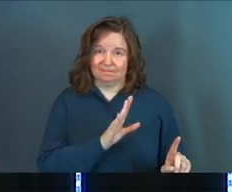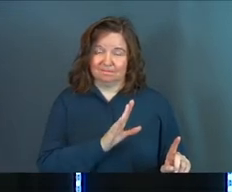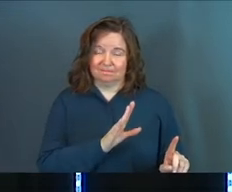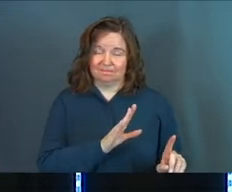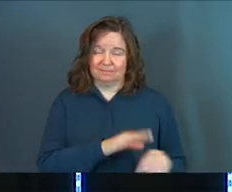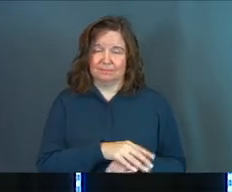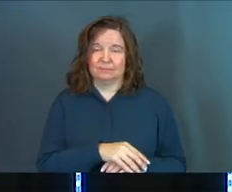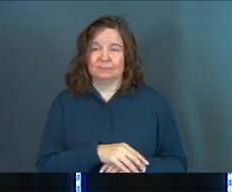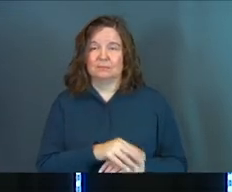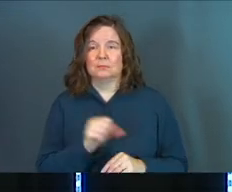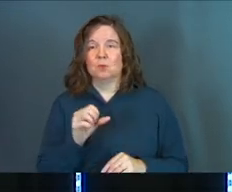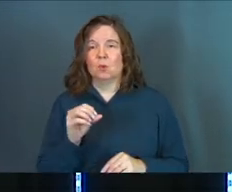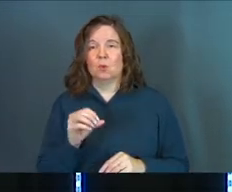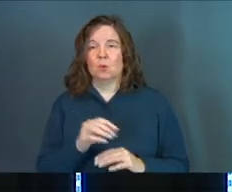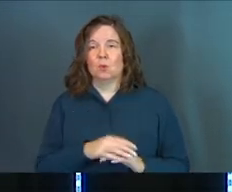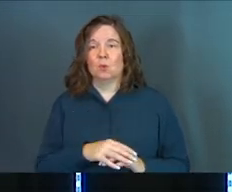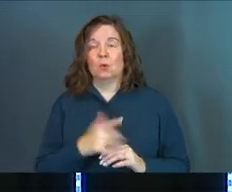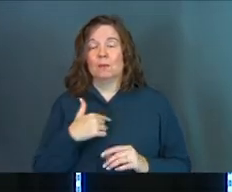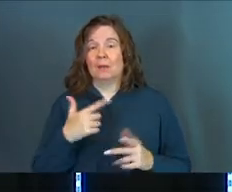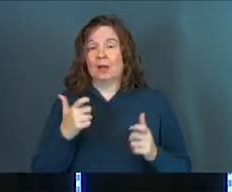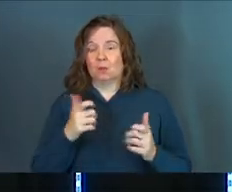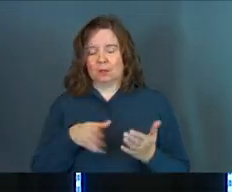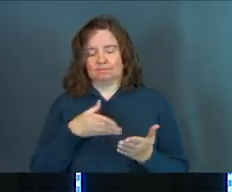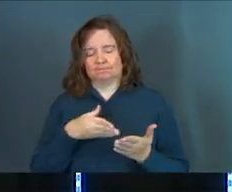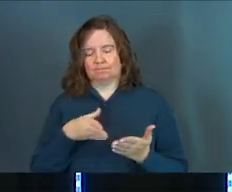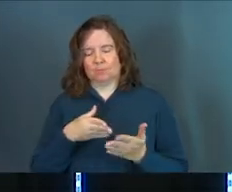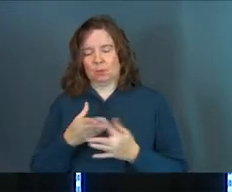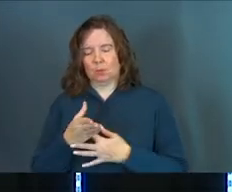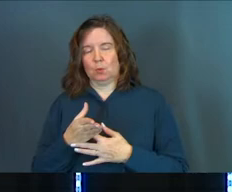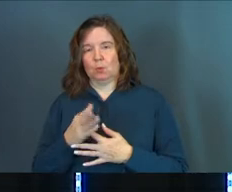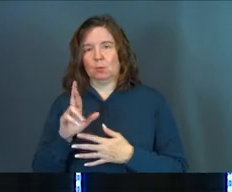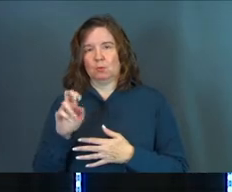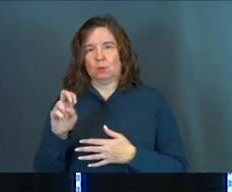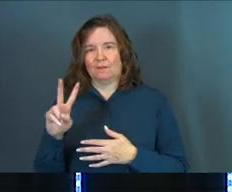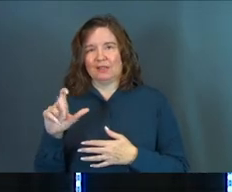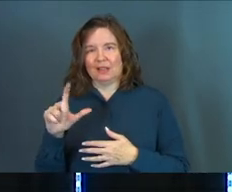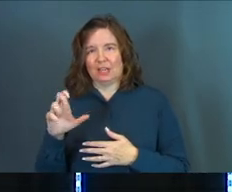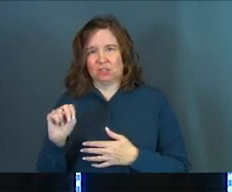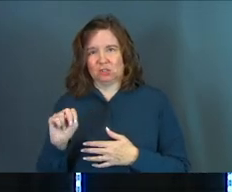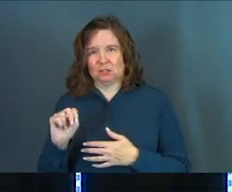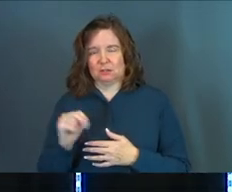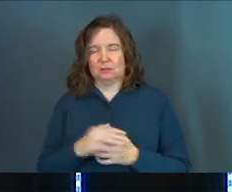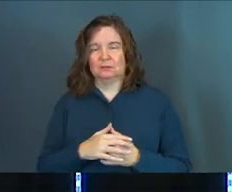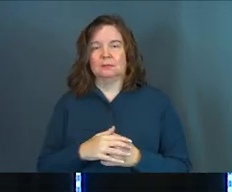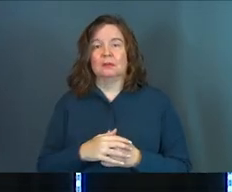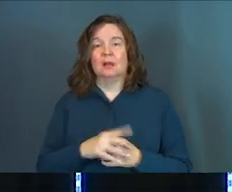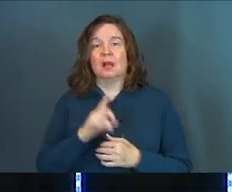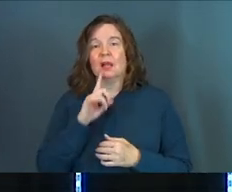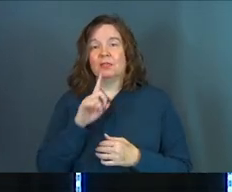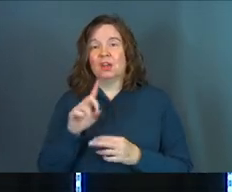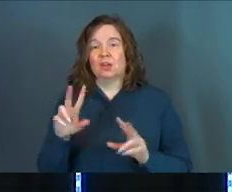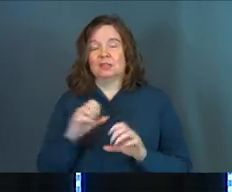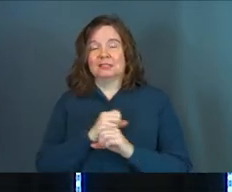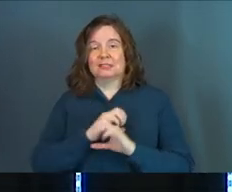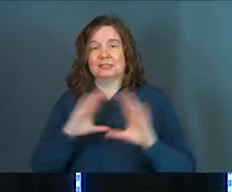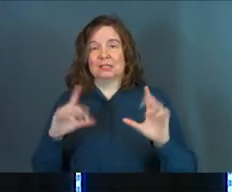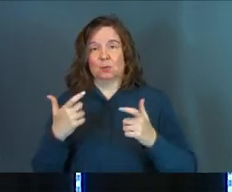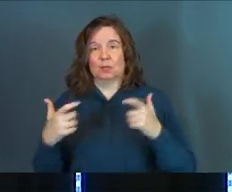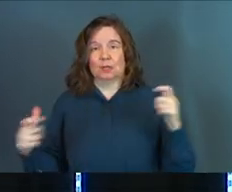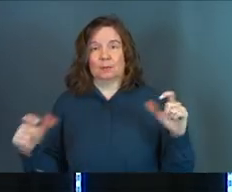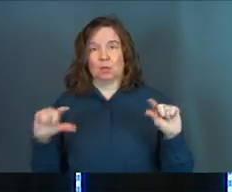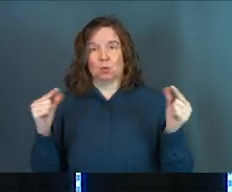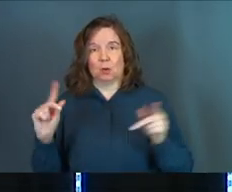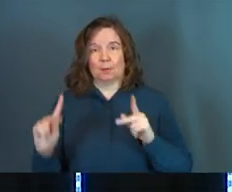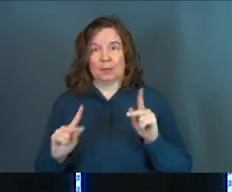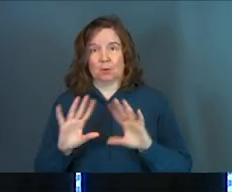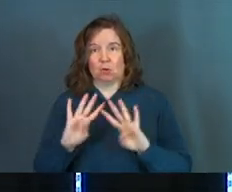So I quick thumbed through Revelation. And there's this scene where a whole big group of